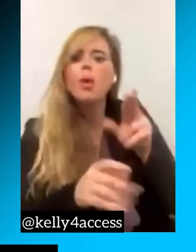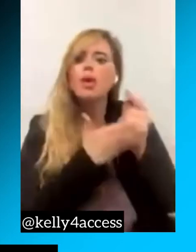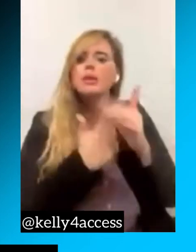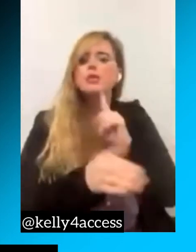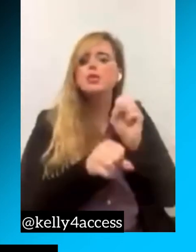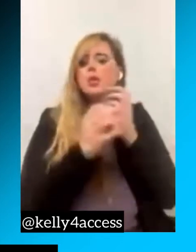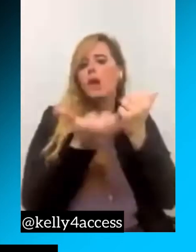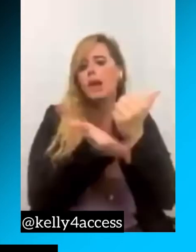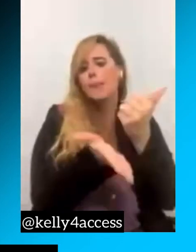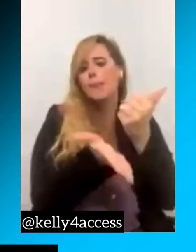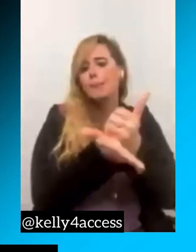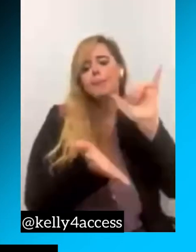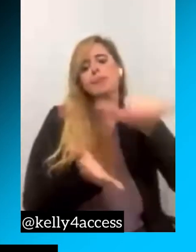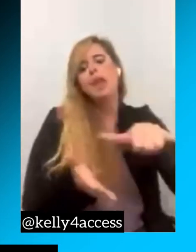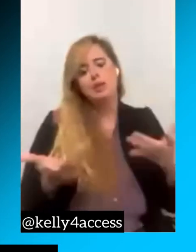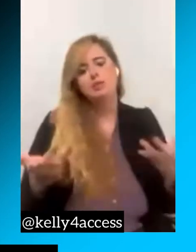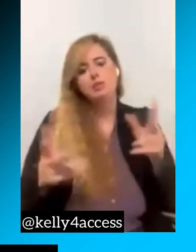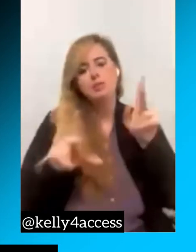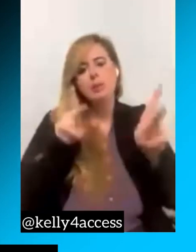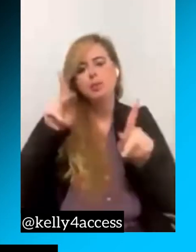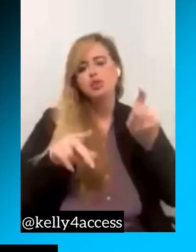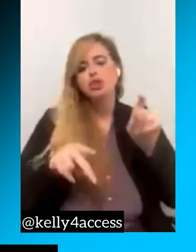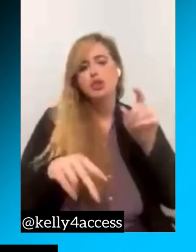think people should really be looking for. Yeah.